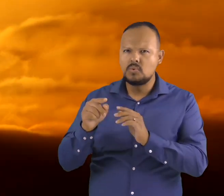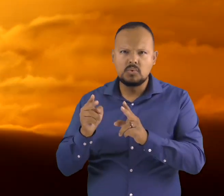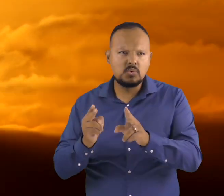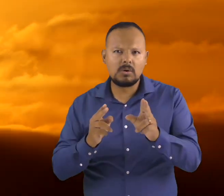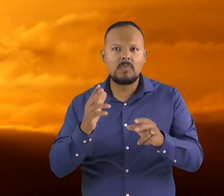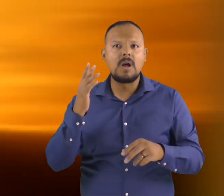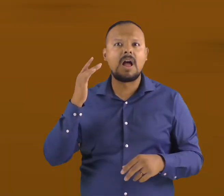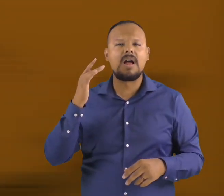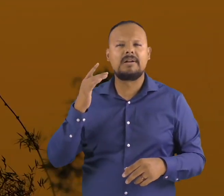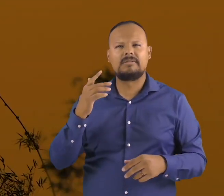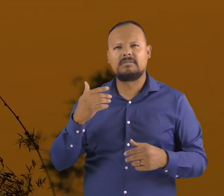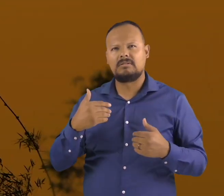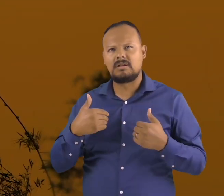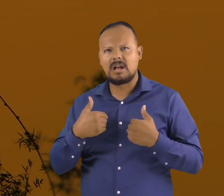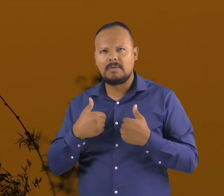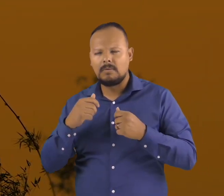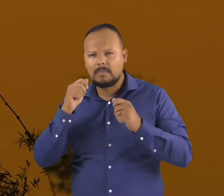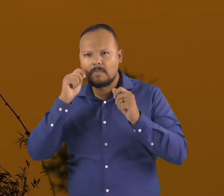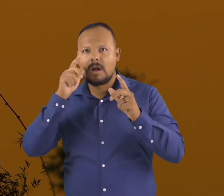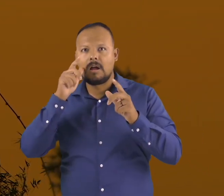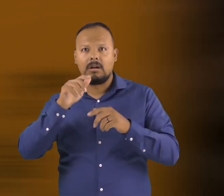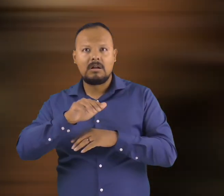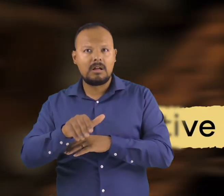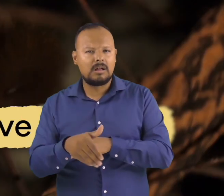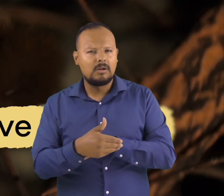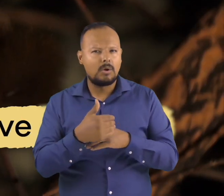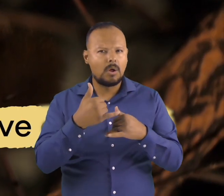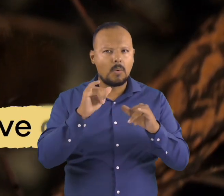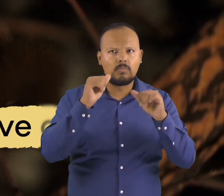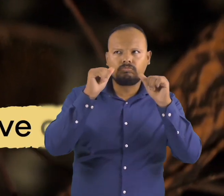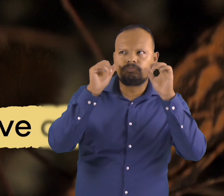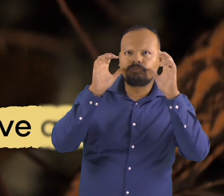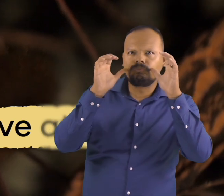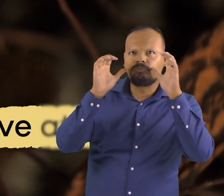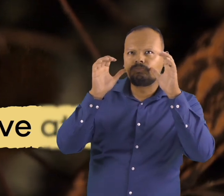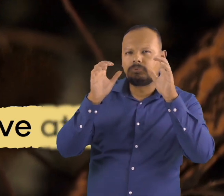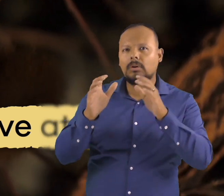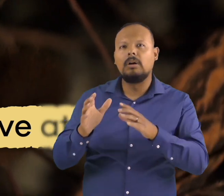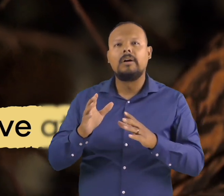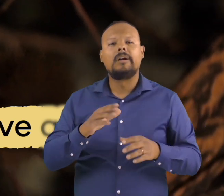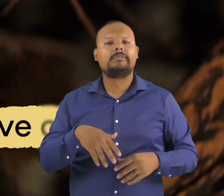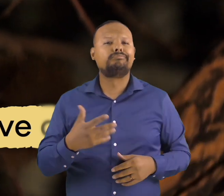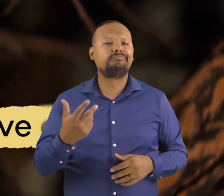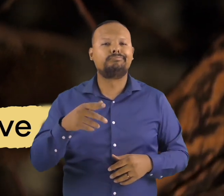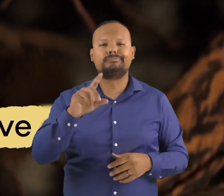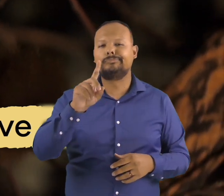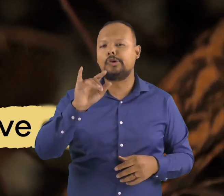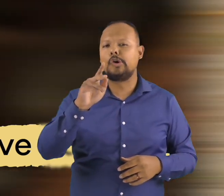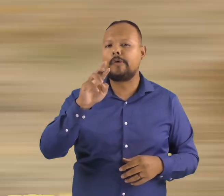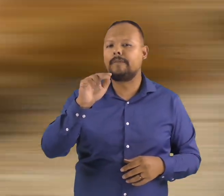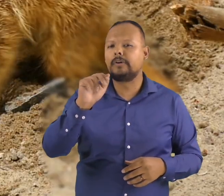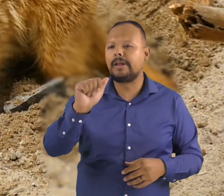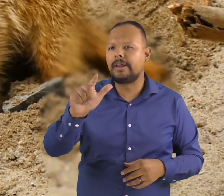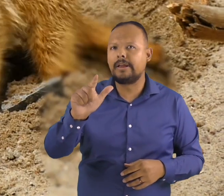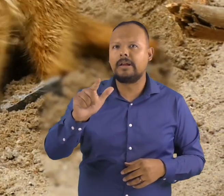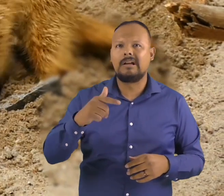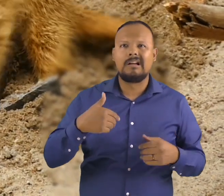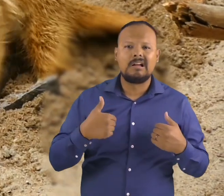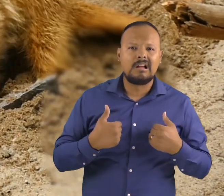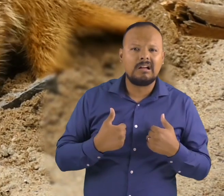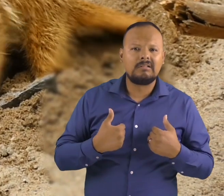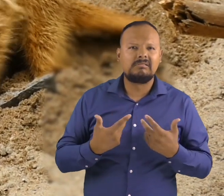hunt at dawn because nocturnal animals, the ones active at night, are still awake. And